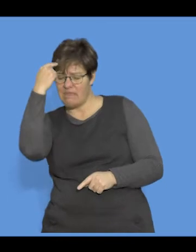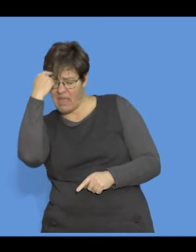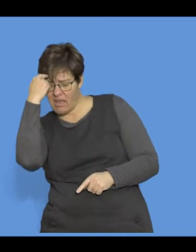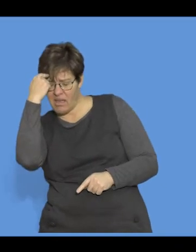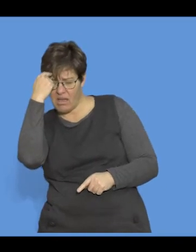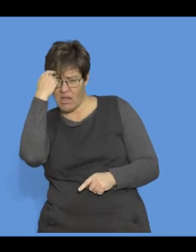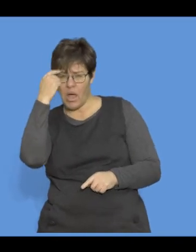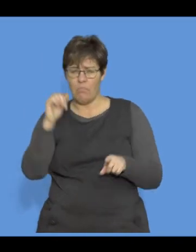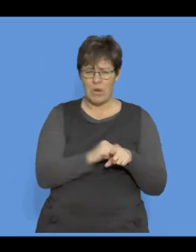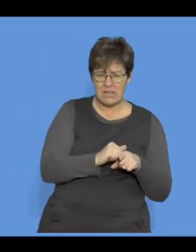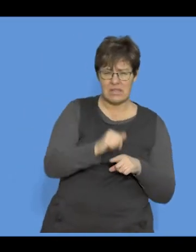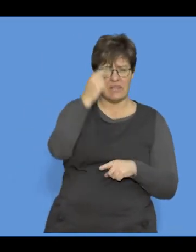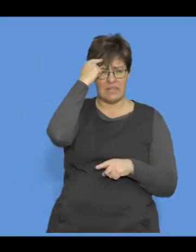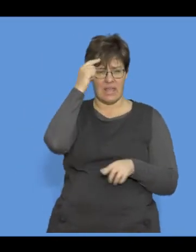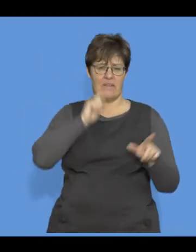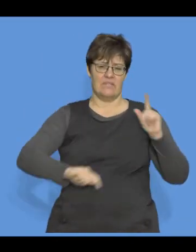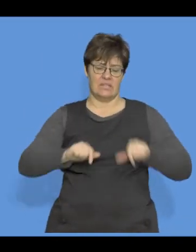physics all the time.